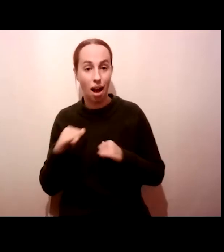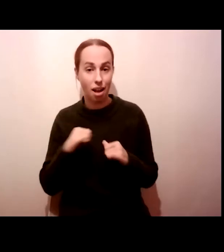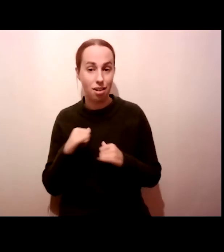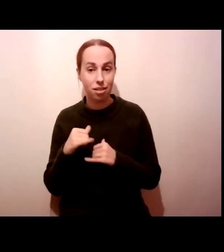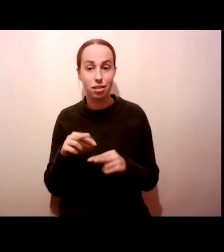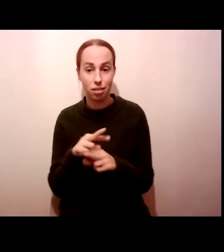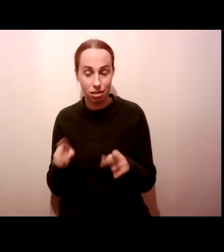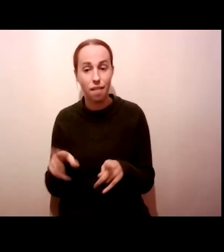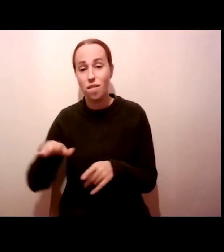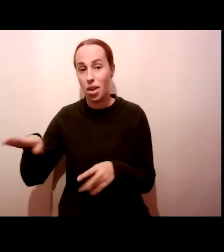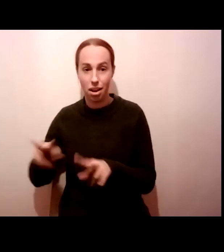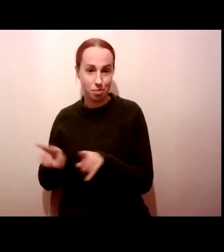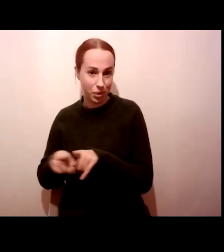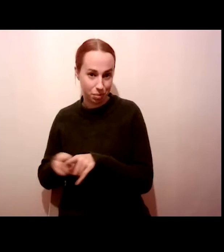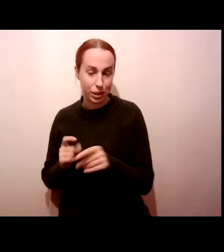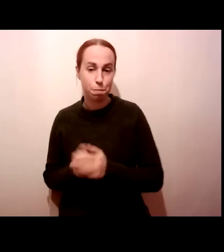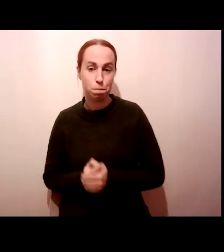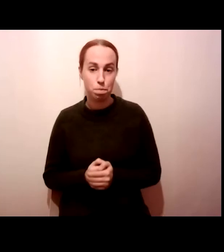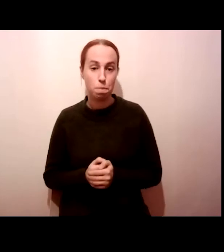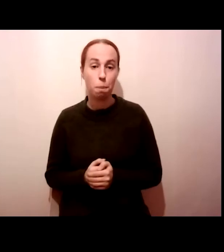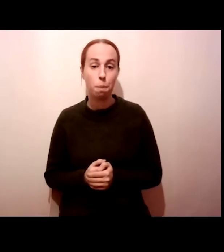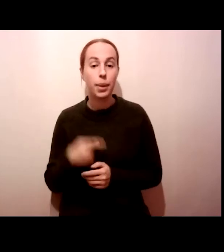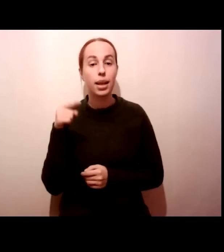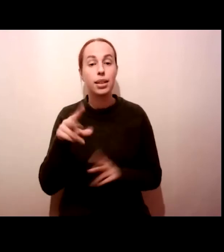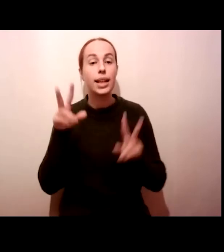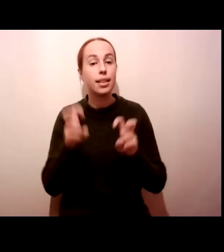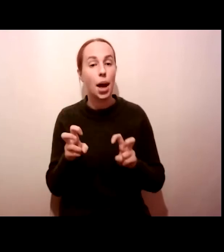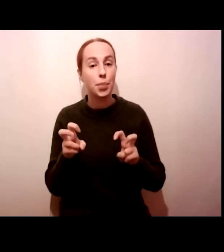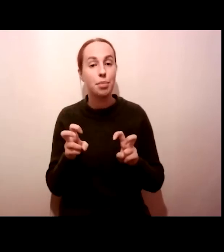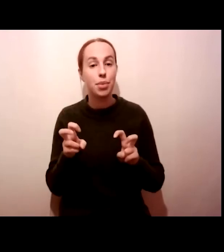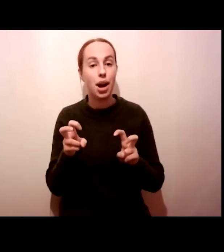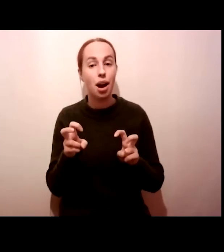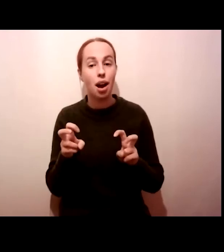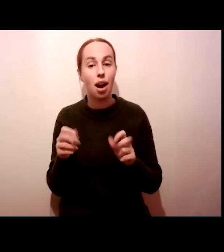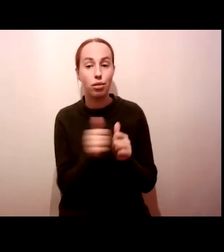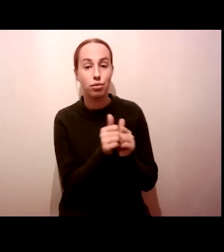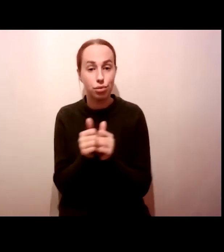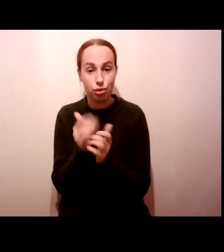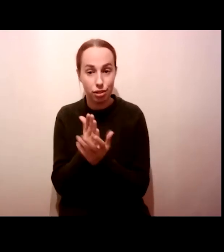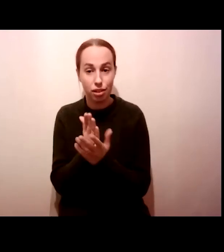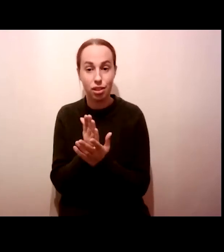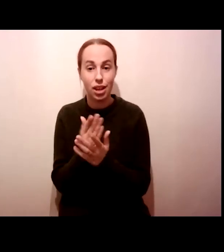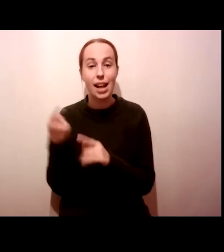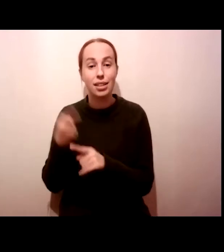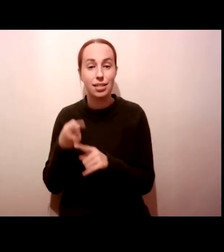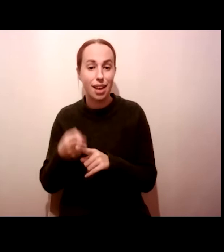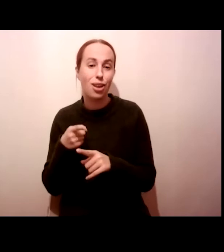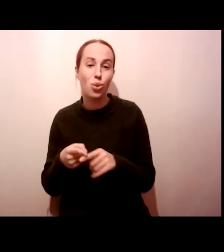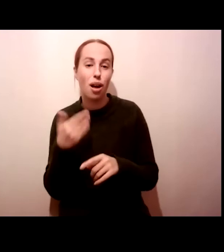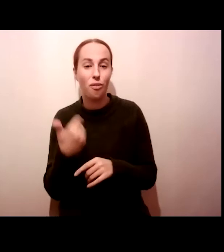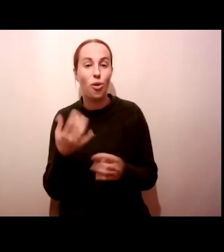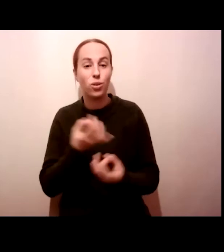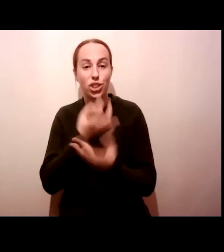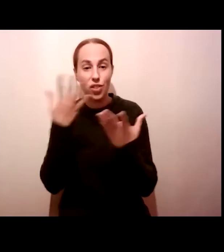for the adults as well as for the children. We have to recognize that this issue